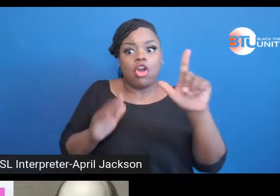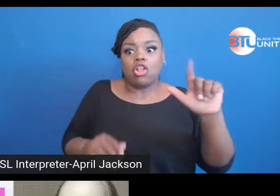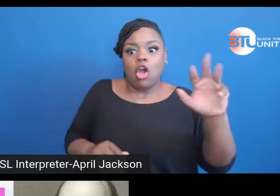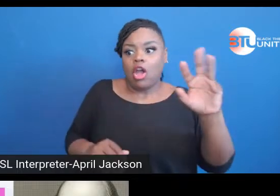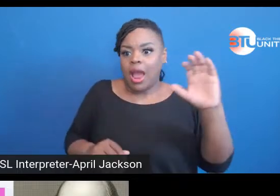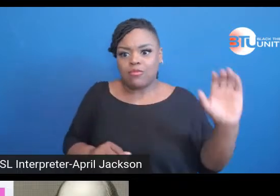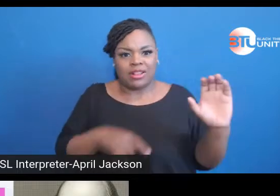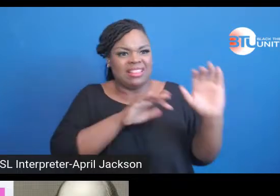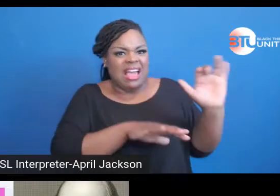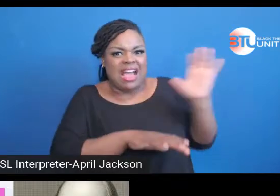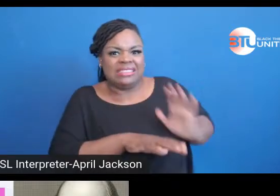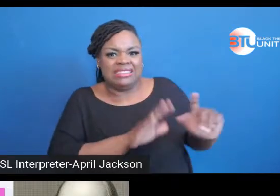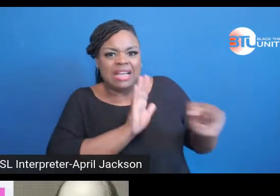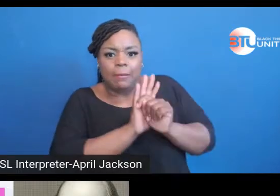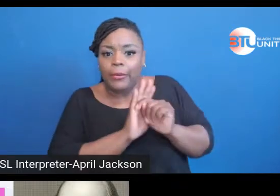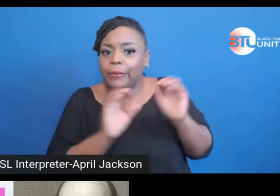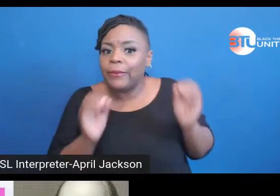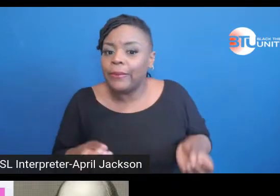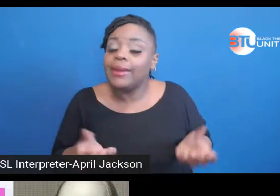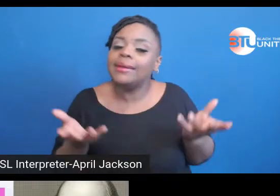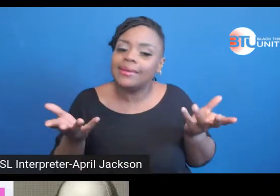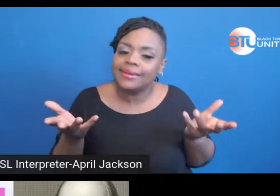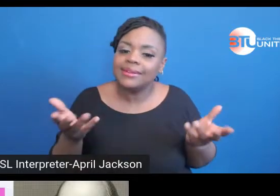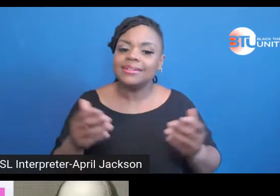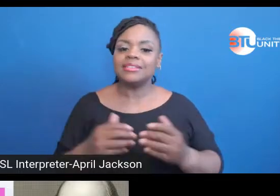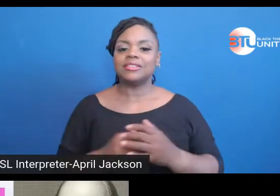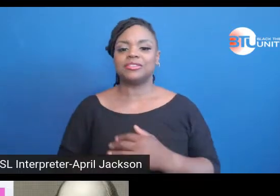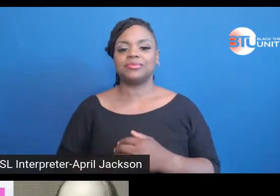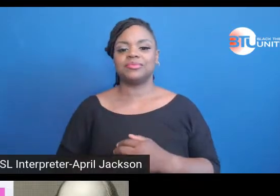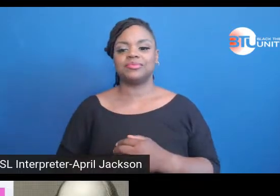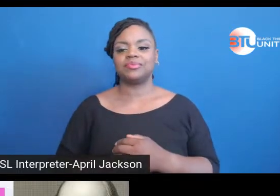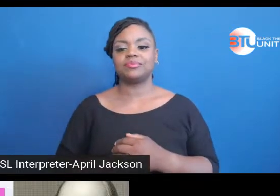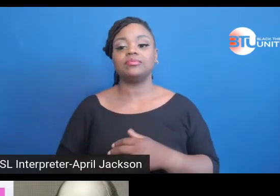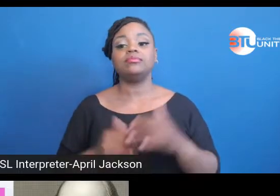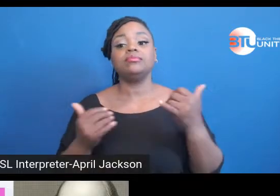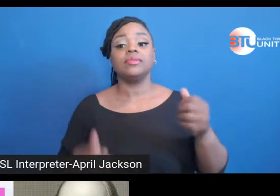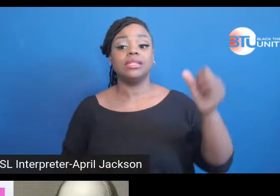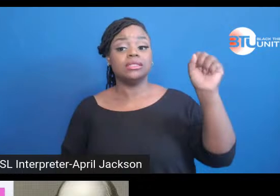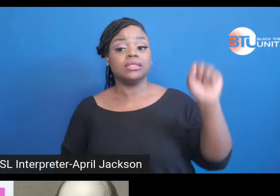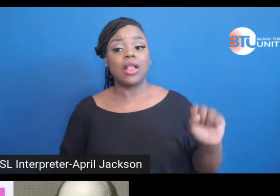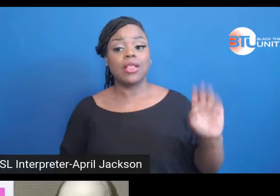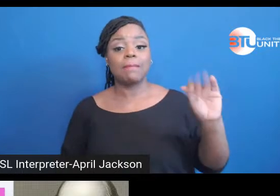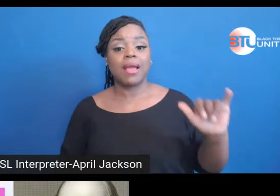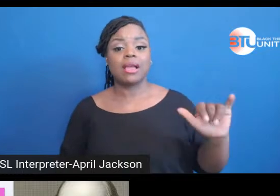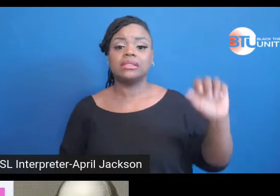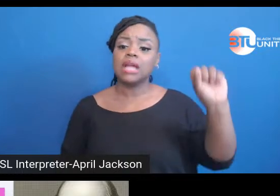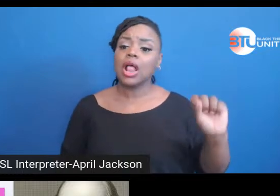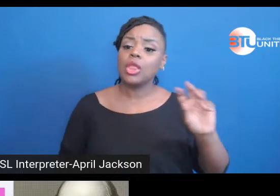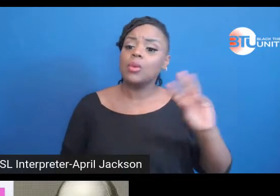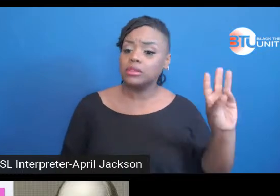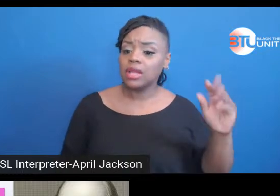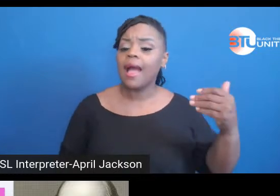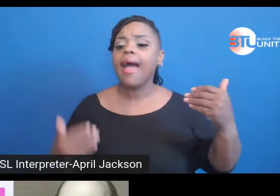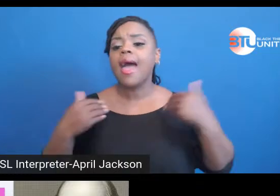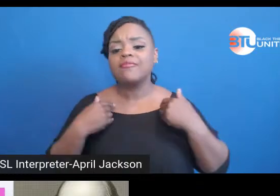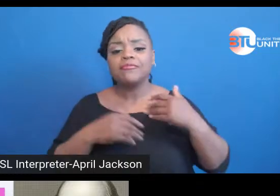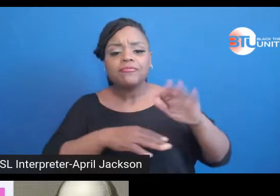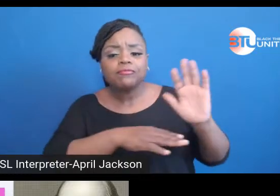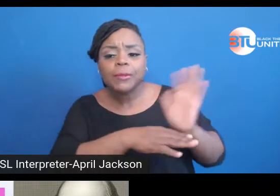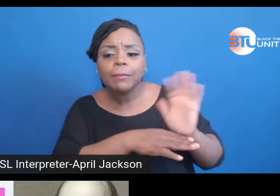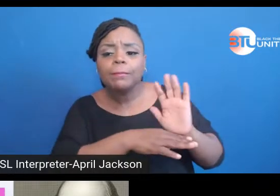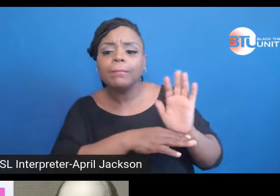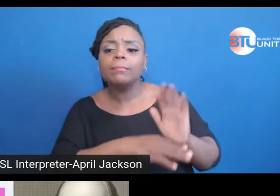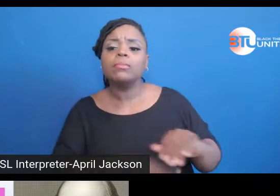For example, I just at South by Southwest, there was a film of version of Romeo